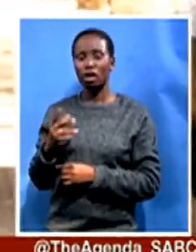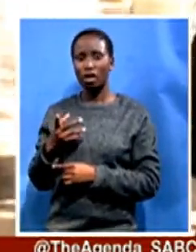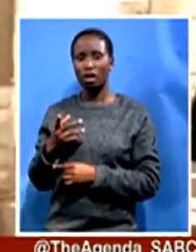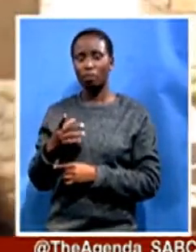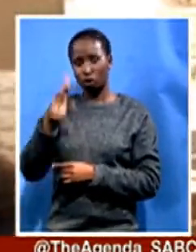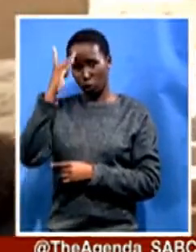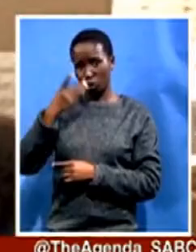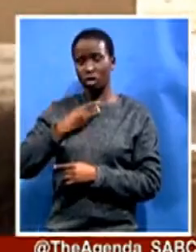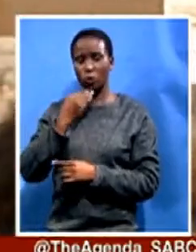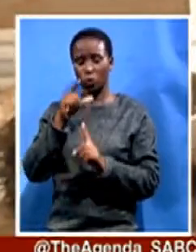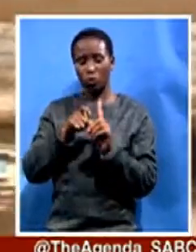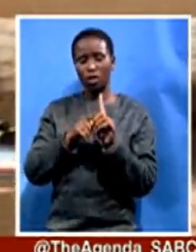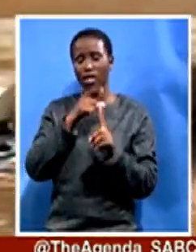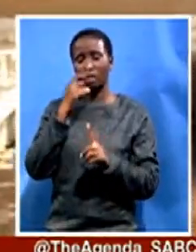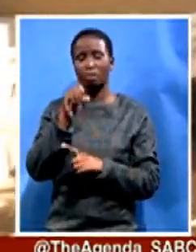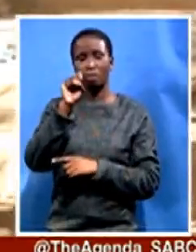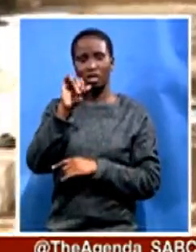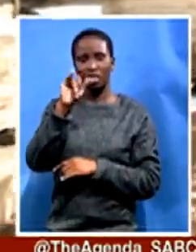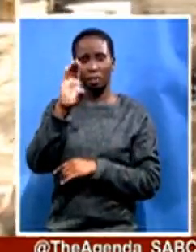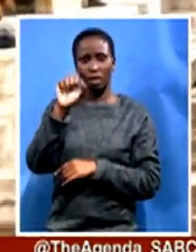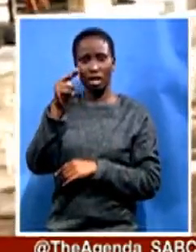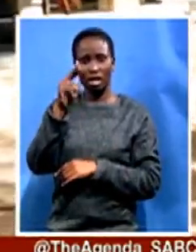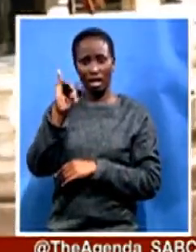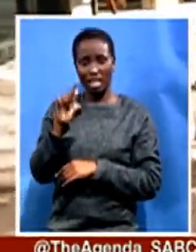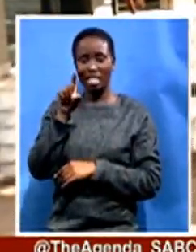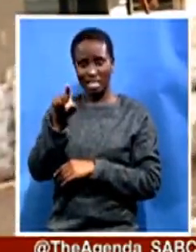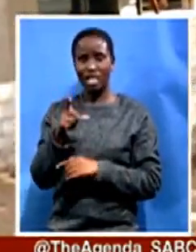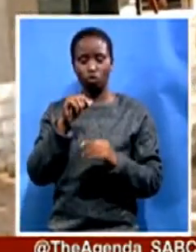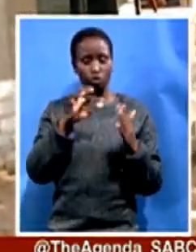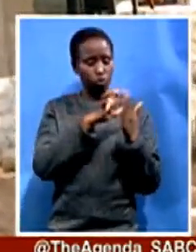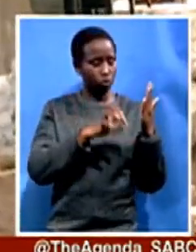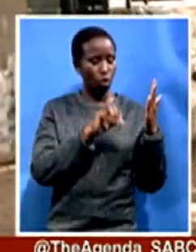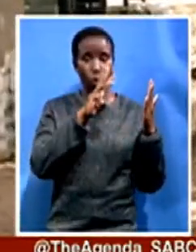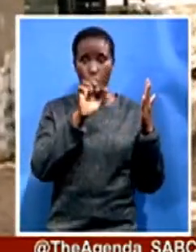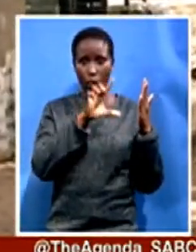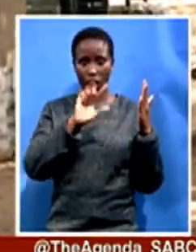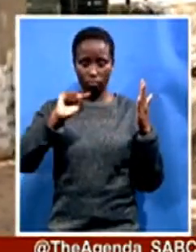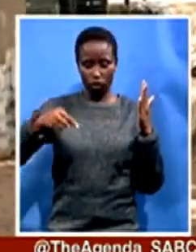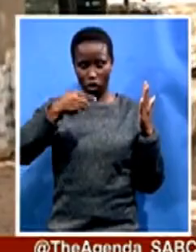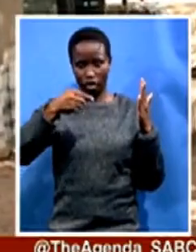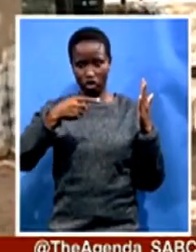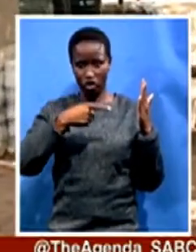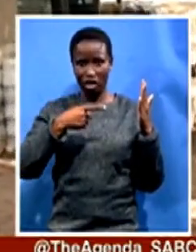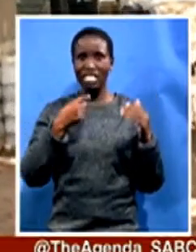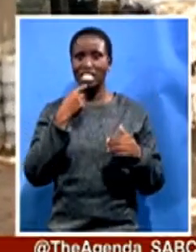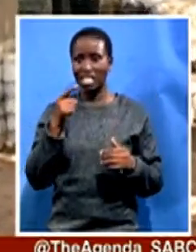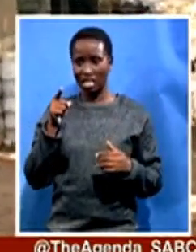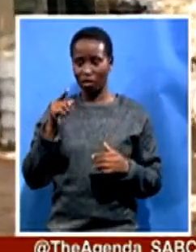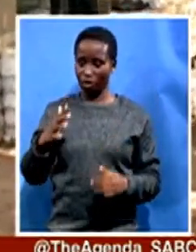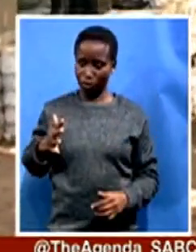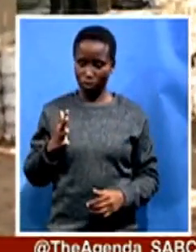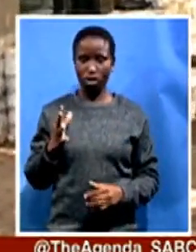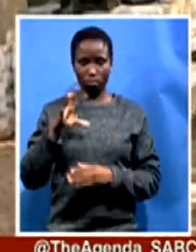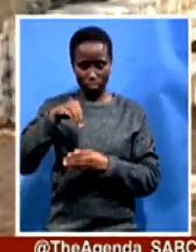issue, of her wanting to be the only recognized, wife of the